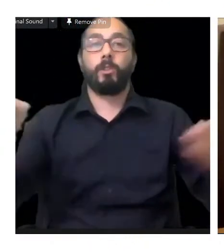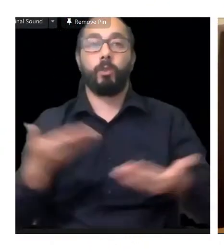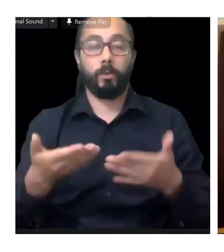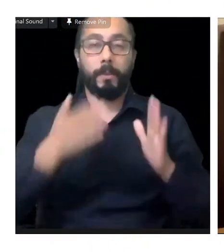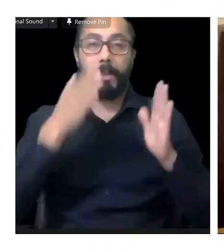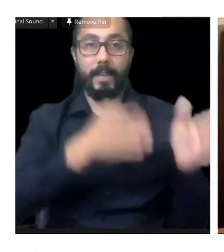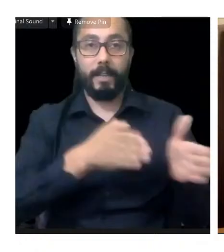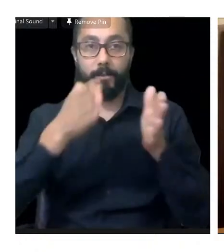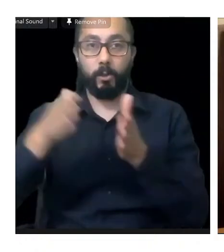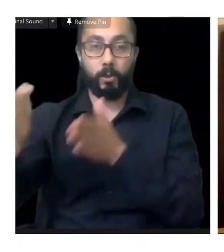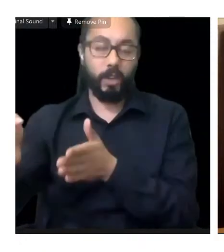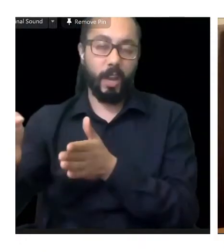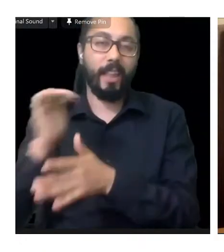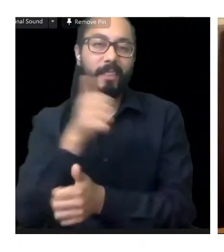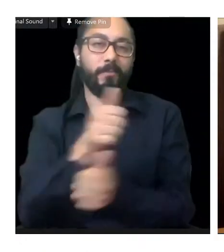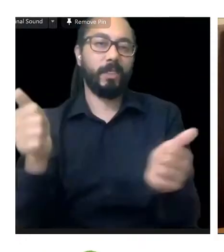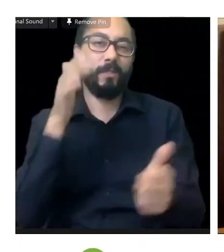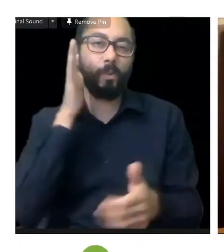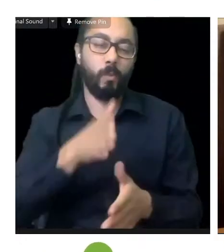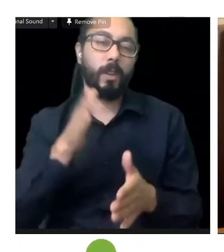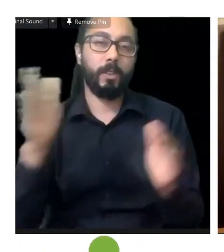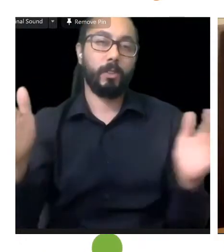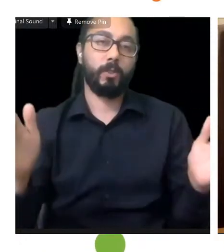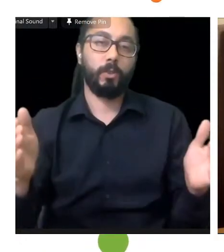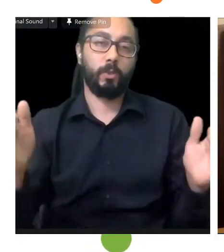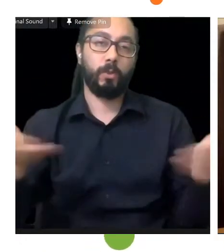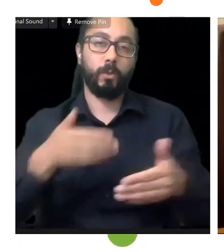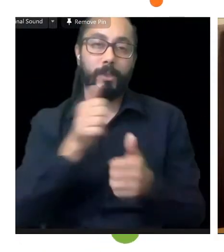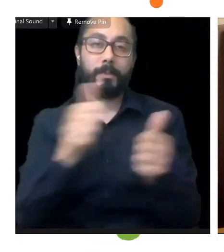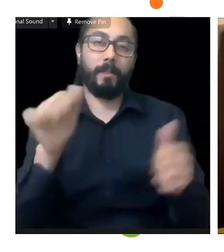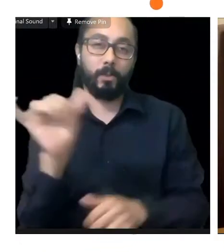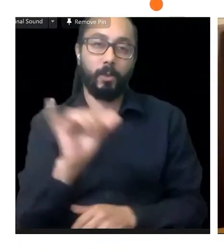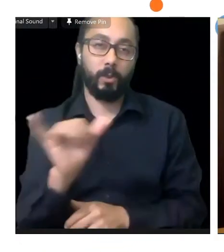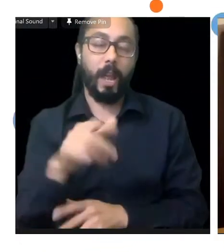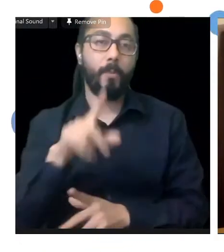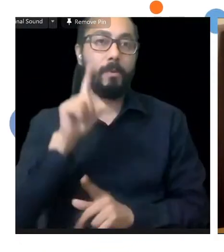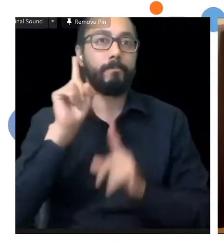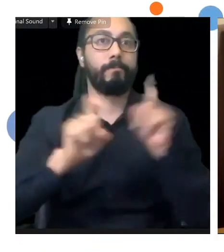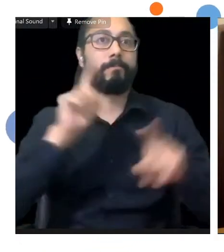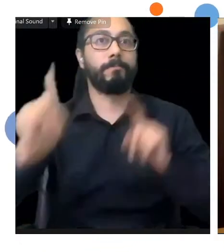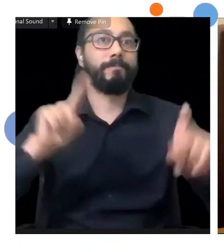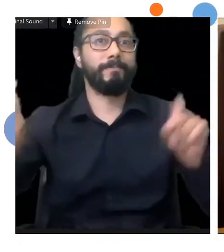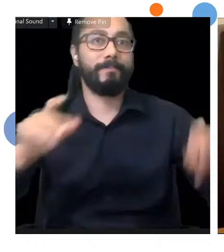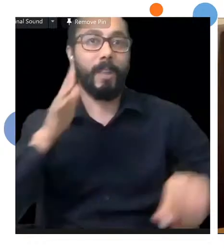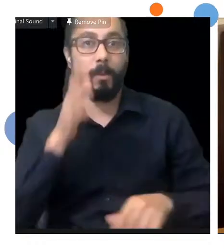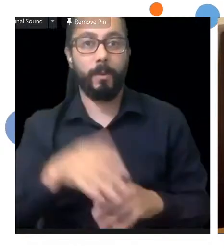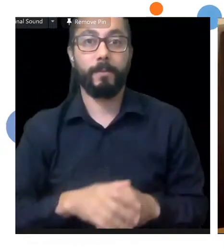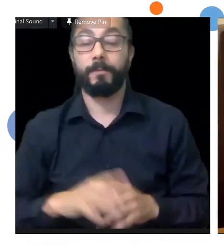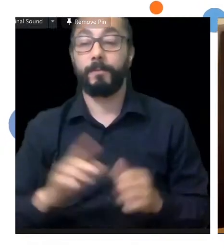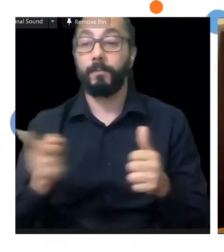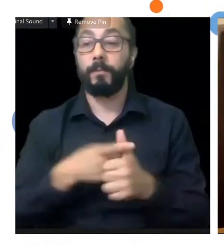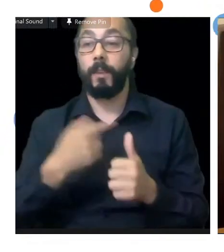to introduce themselves and ask them a provocative question. So first up, I've got Wesley.